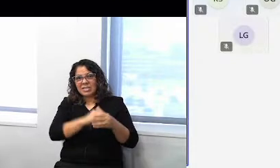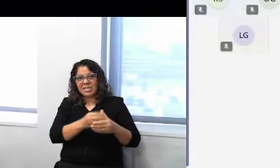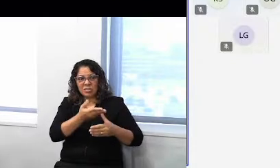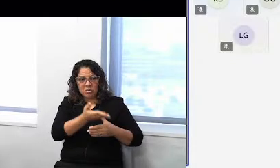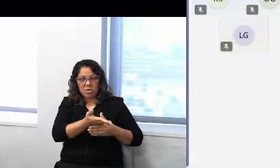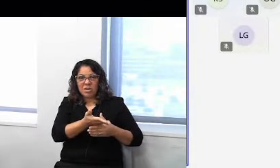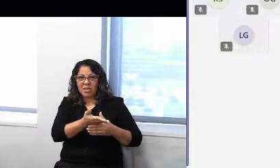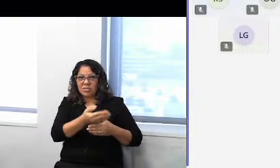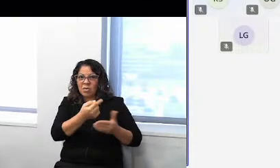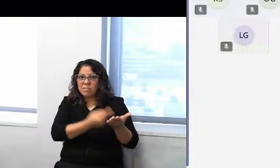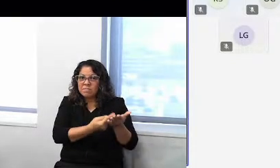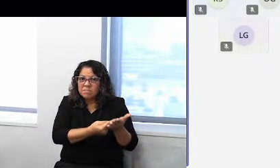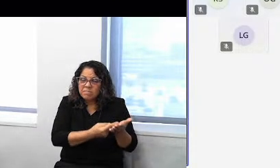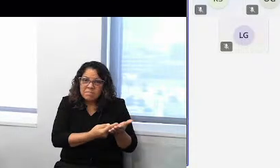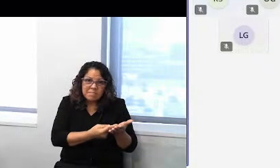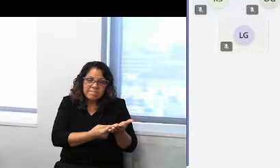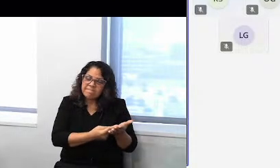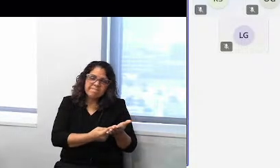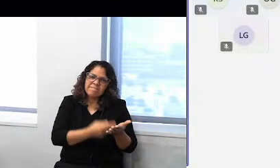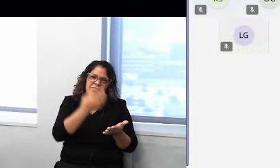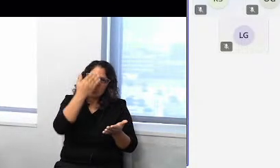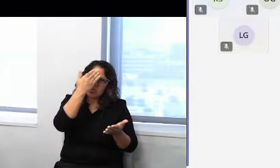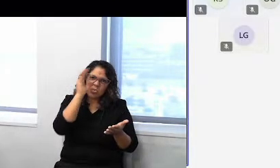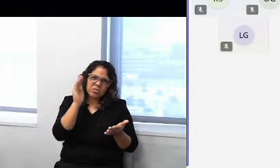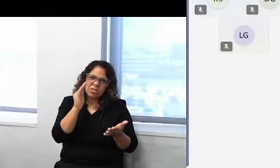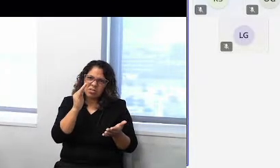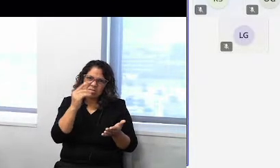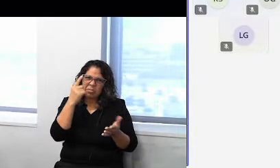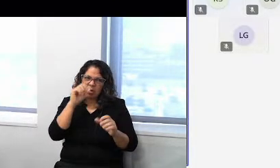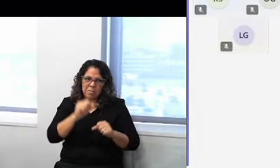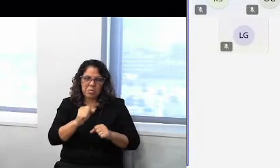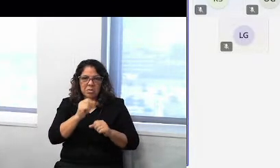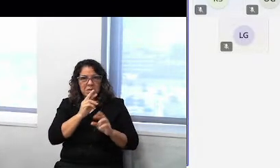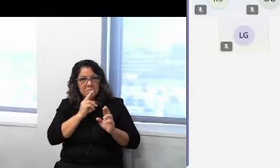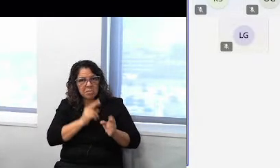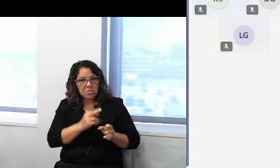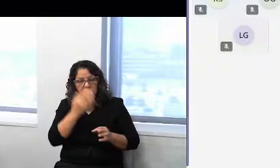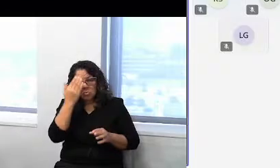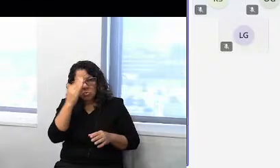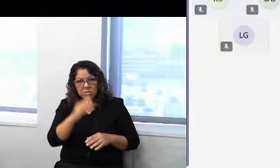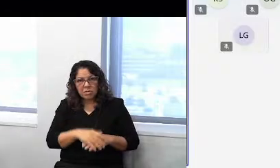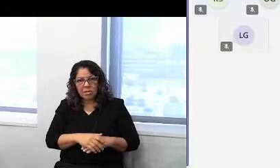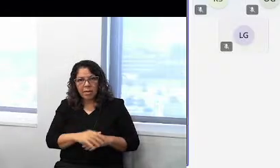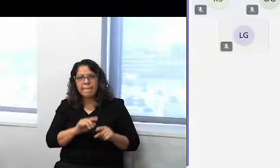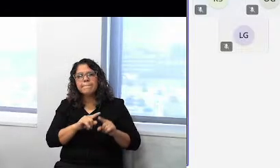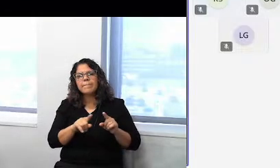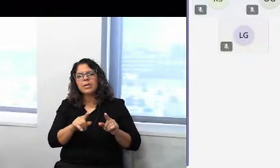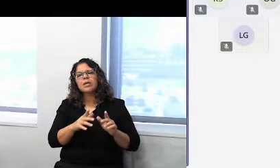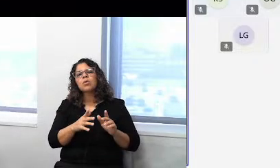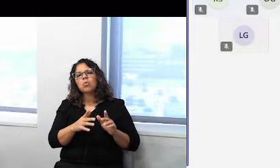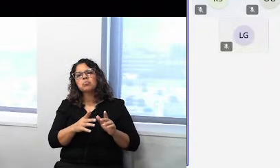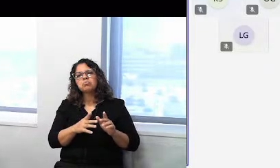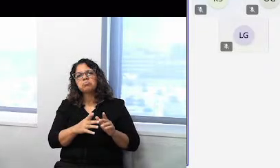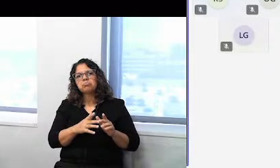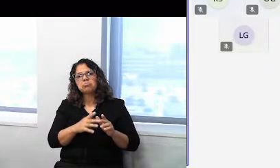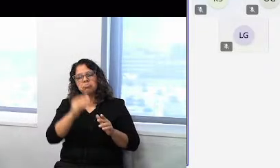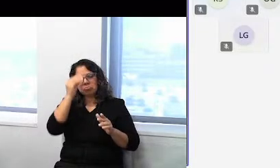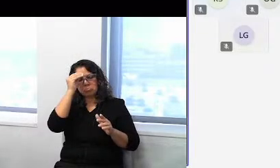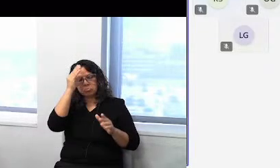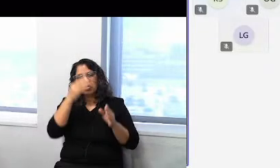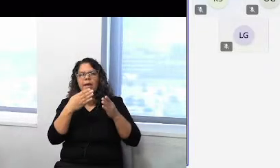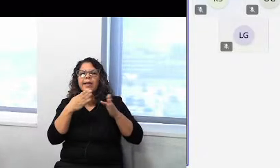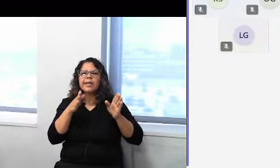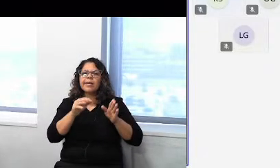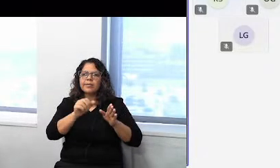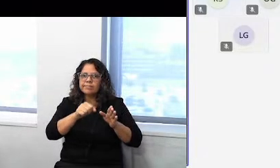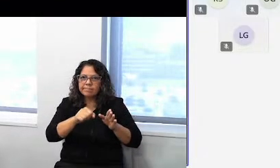me. But then on a general theme, based on your knowledge, which you have said, and everybody I think believes you are an expert on this, does